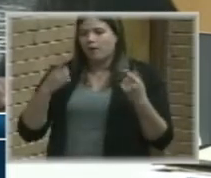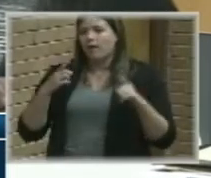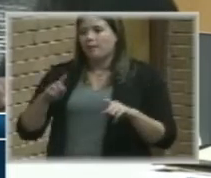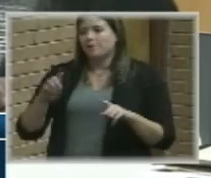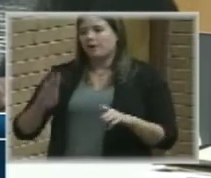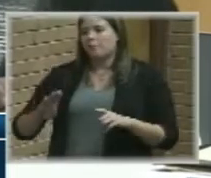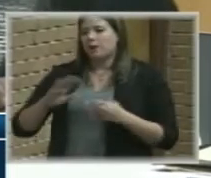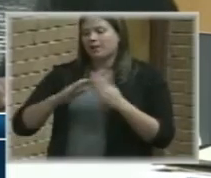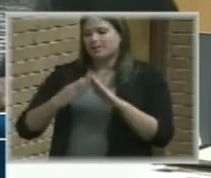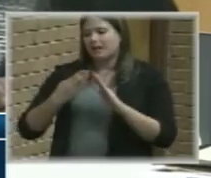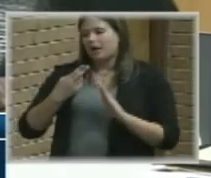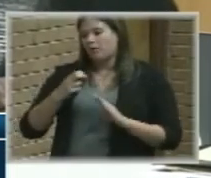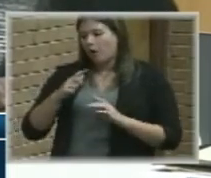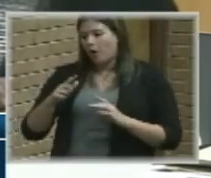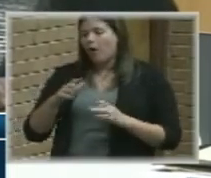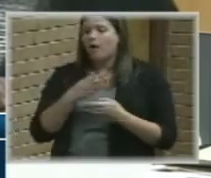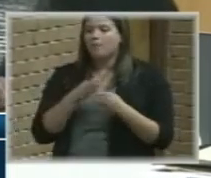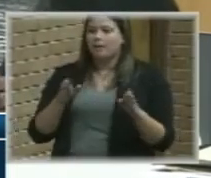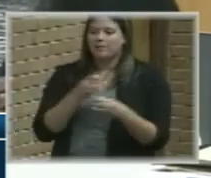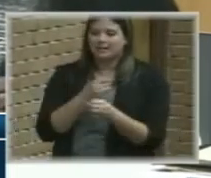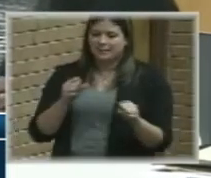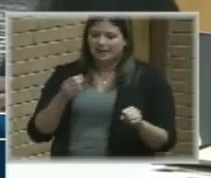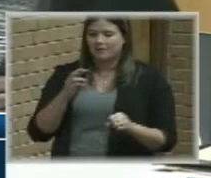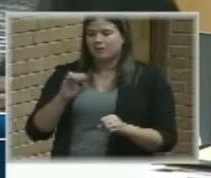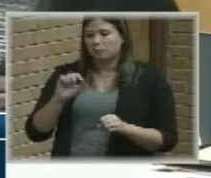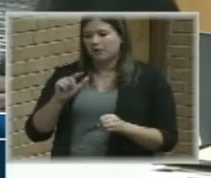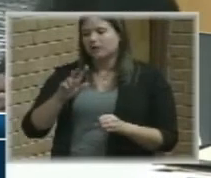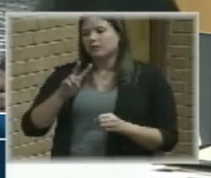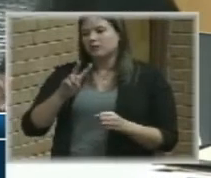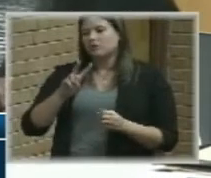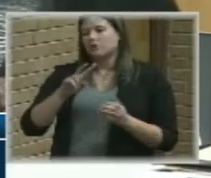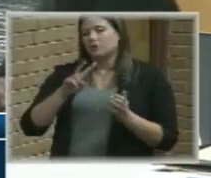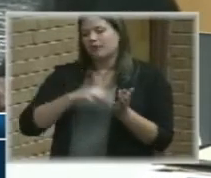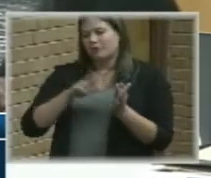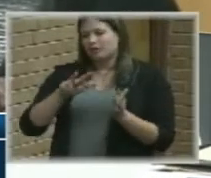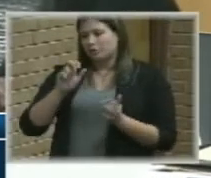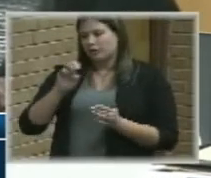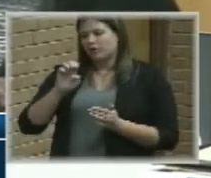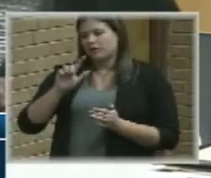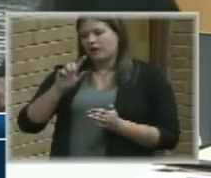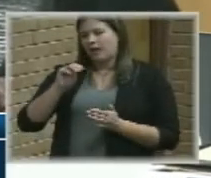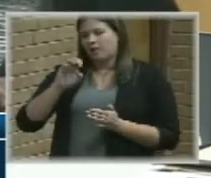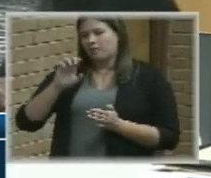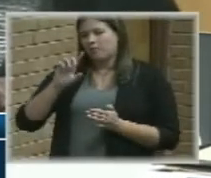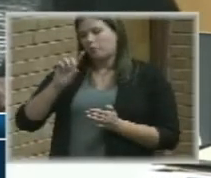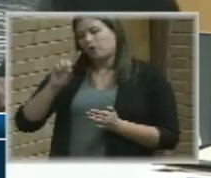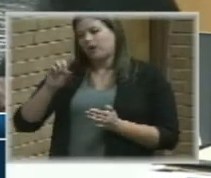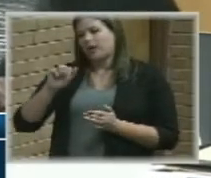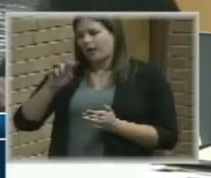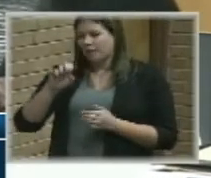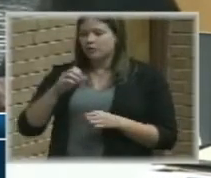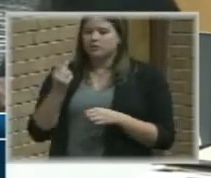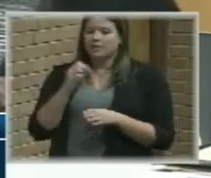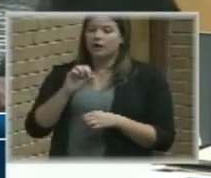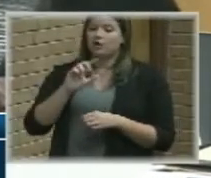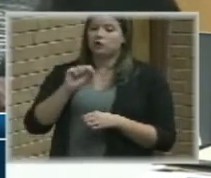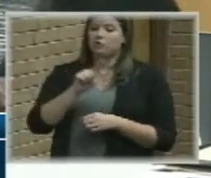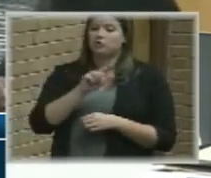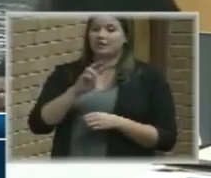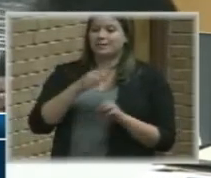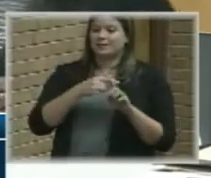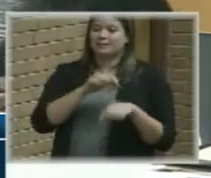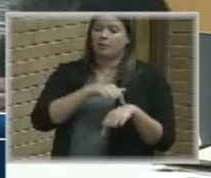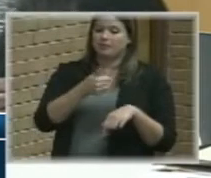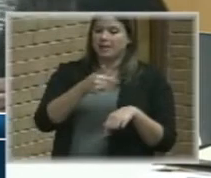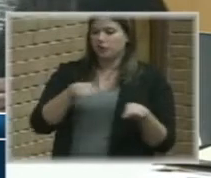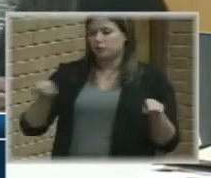Hall Public Safety Wing, 2300 Elmwood Avenue, Saturday, October 26th from 10 a.m. to 2